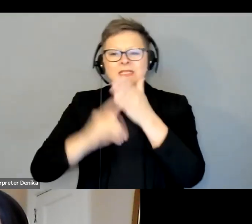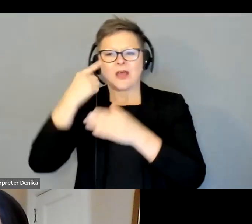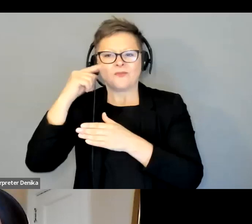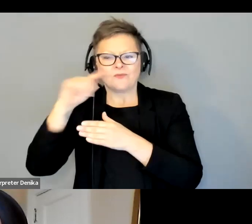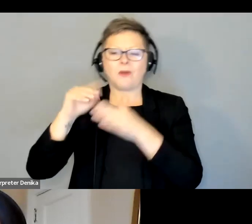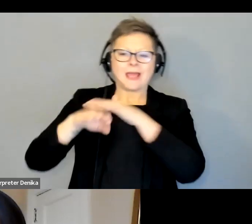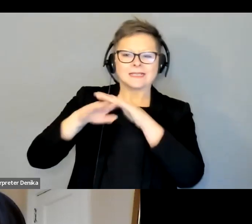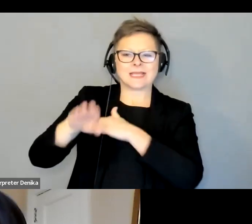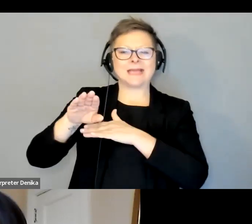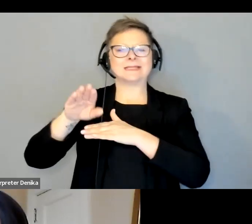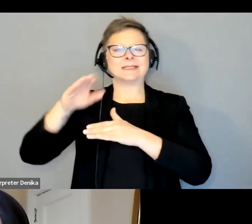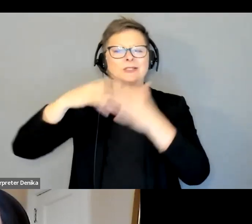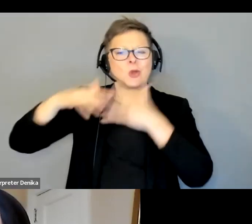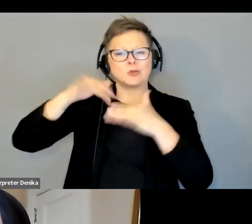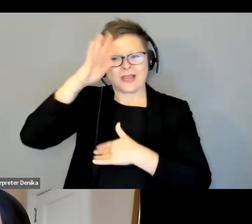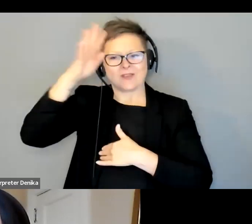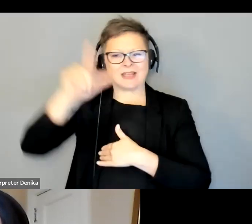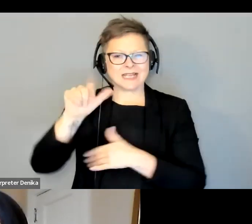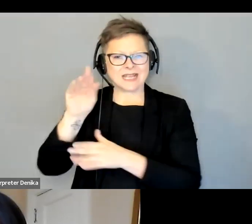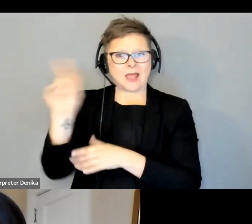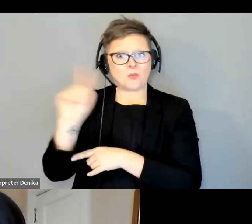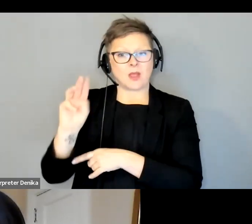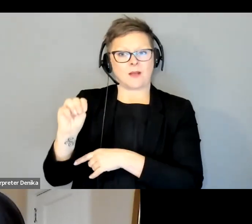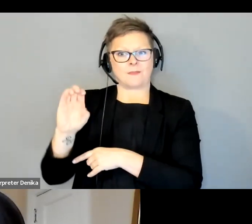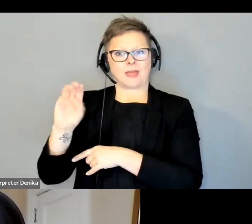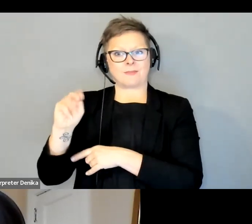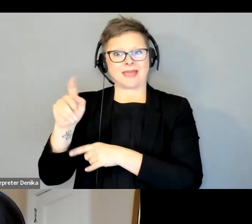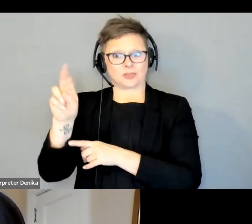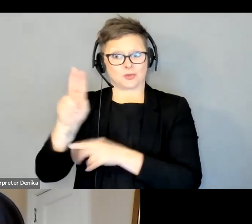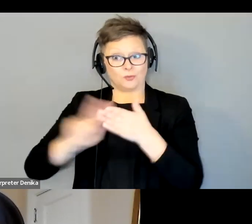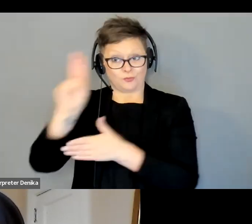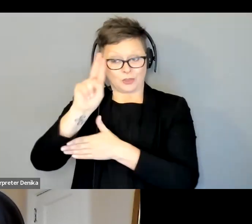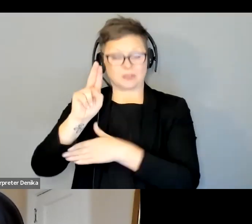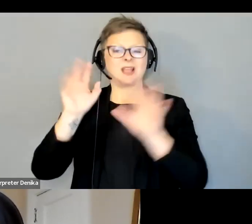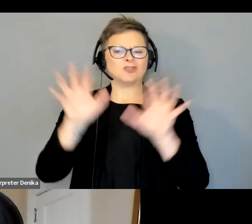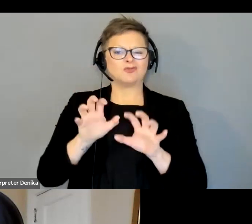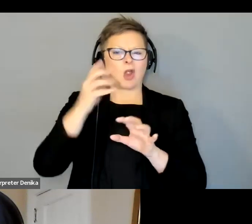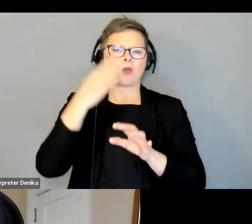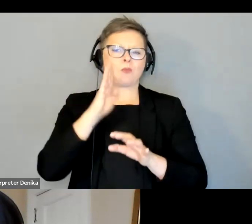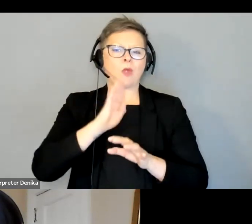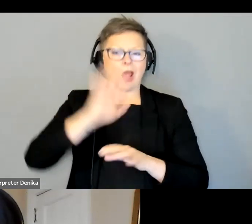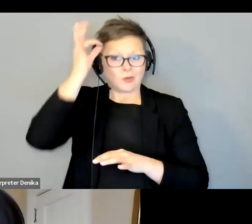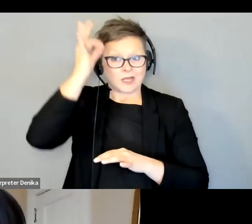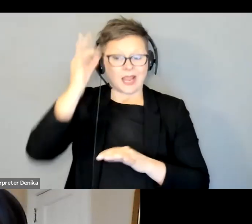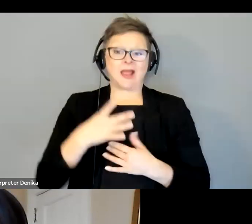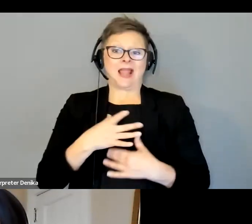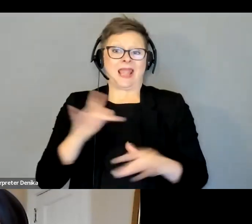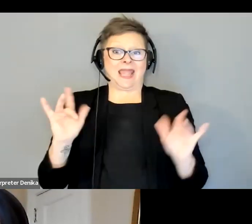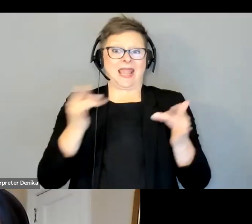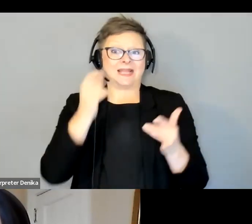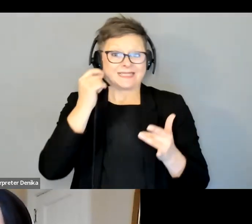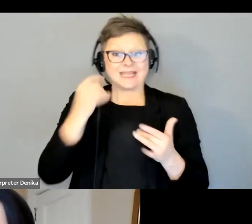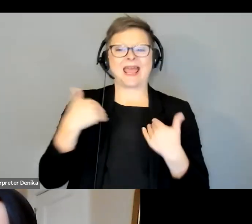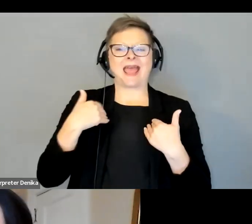Social Innovation Lab at McMaster University. I have dark brown hair, white skin, and I'm wearing a black sweater today.